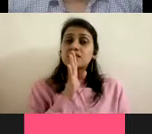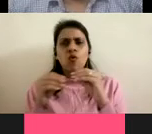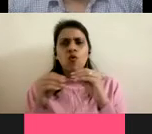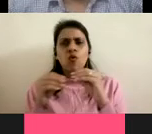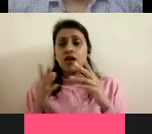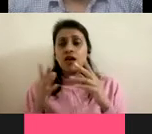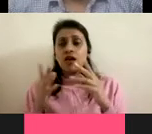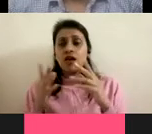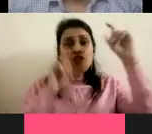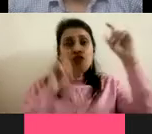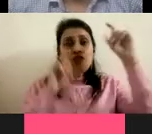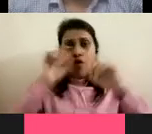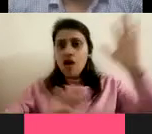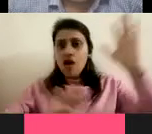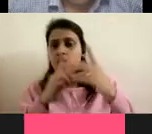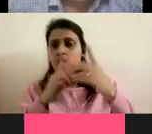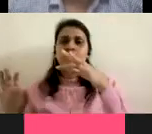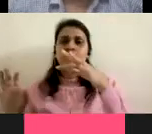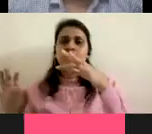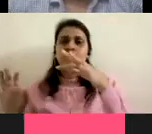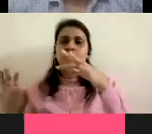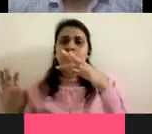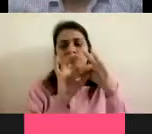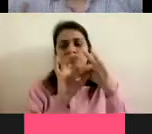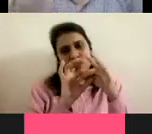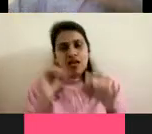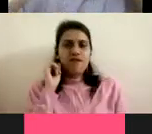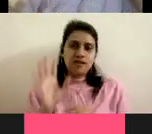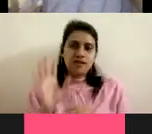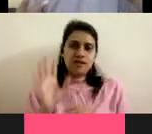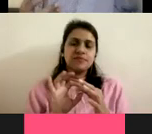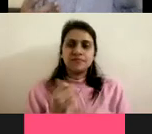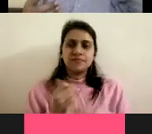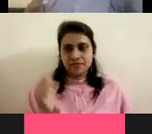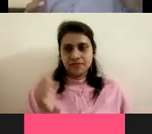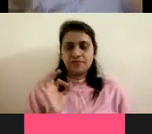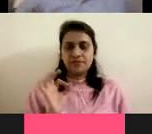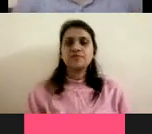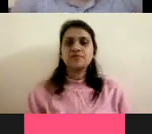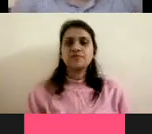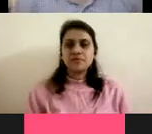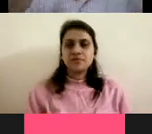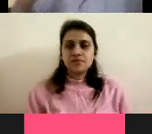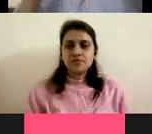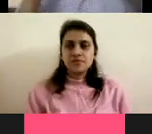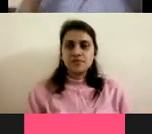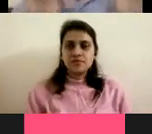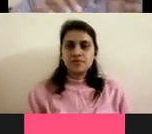Thanks, Abhay, for bringing that point. So that is where accessibility comes in. This video